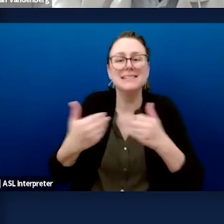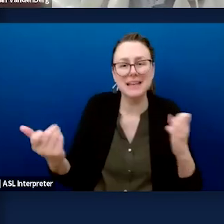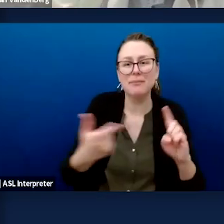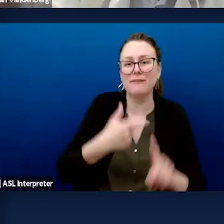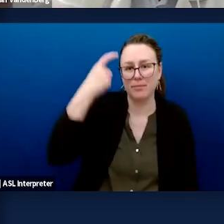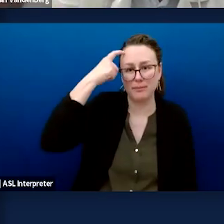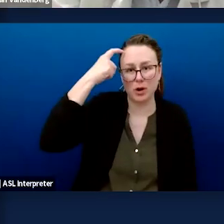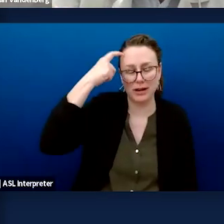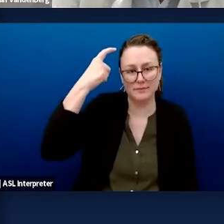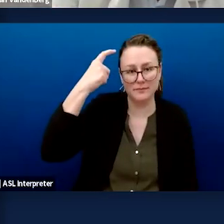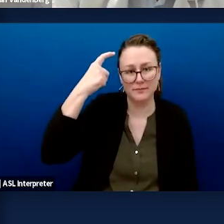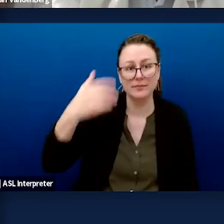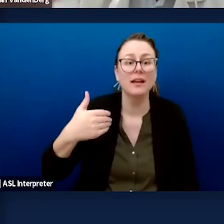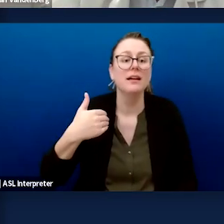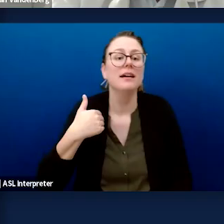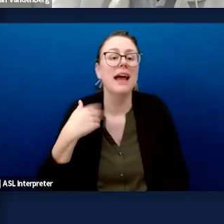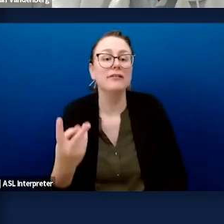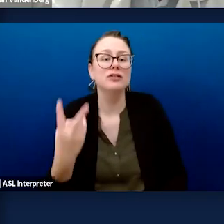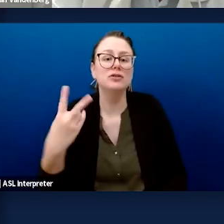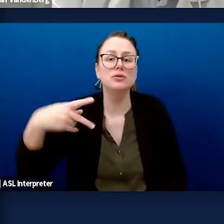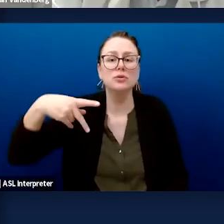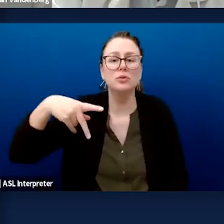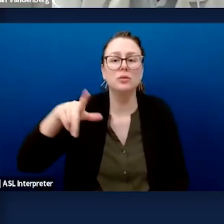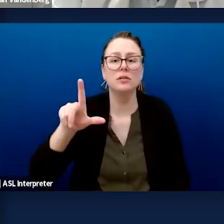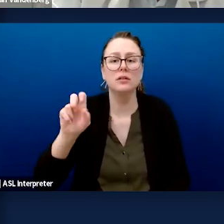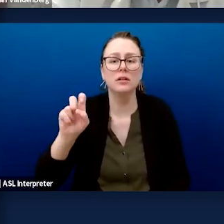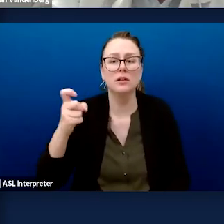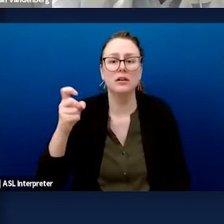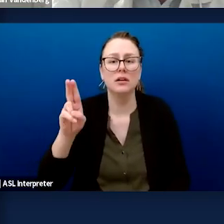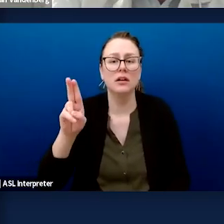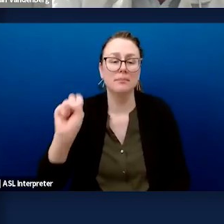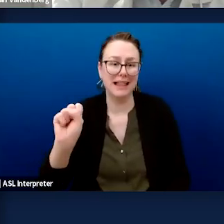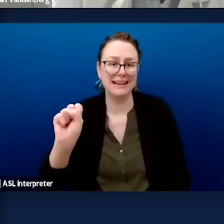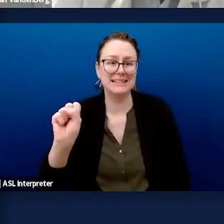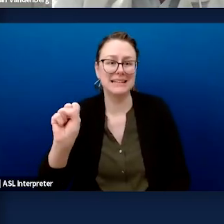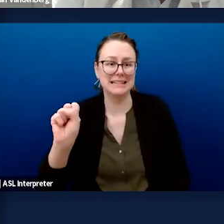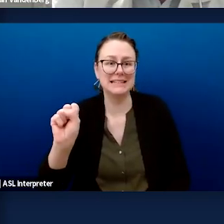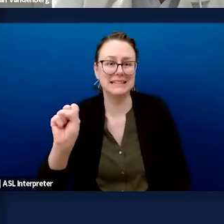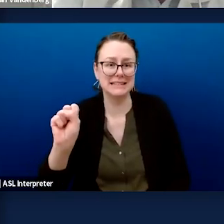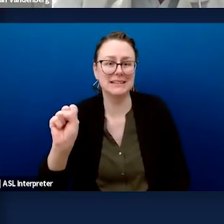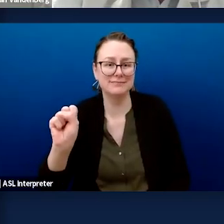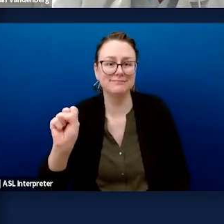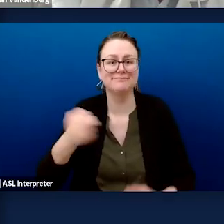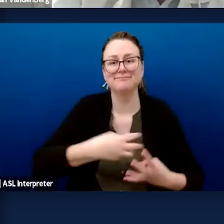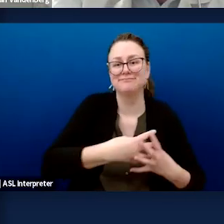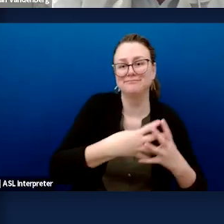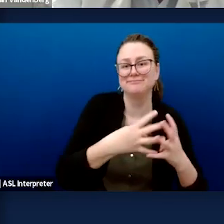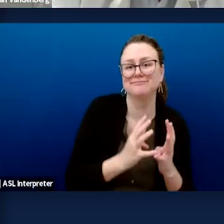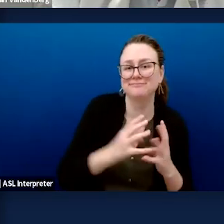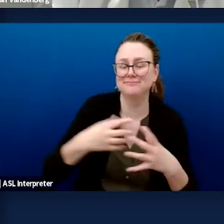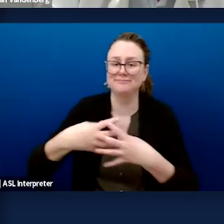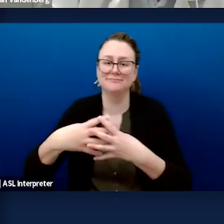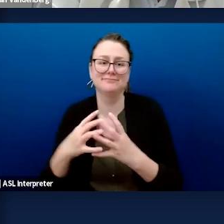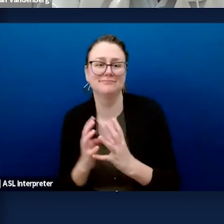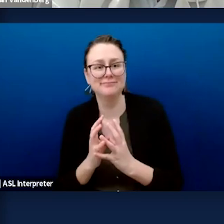you have two different plexuses, the Auerbach's plexus, which is affected by certain medications, and the submucosal plexus is more in charge of